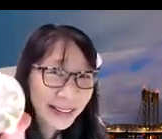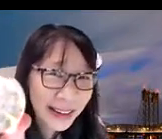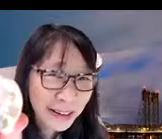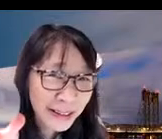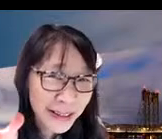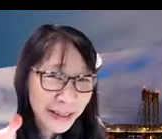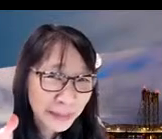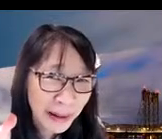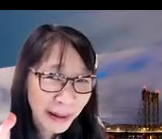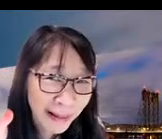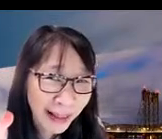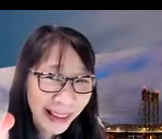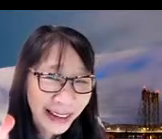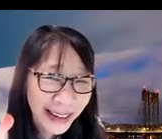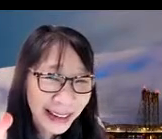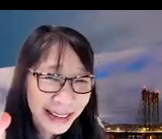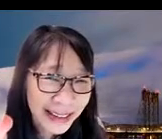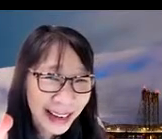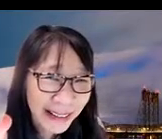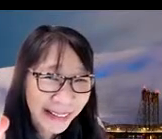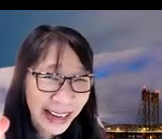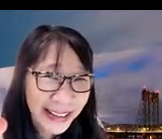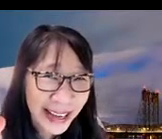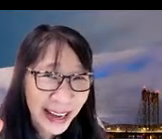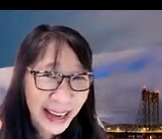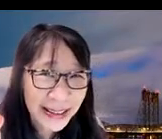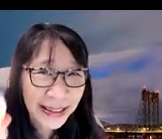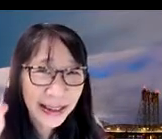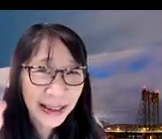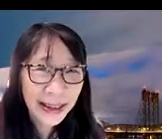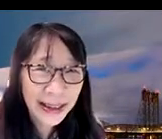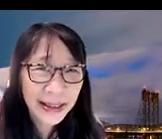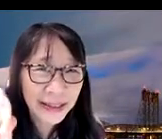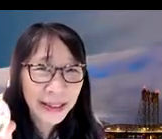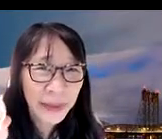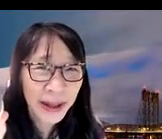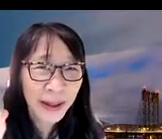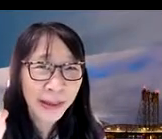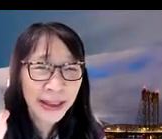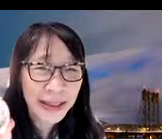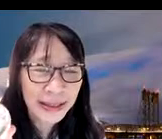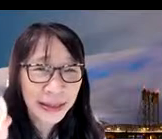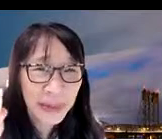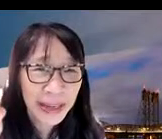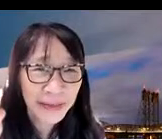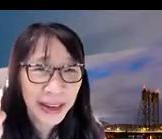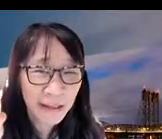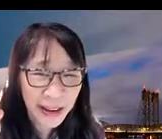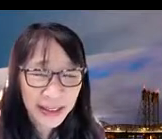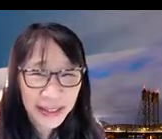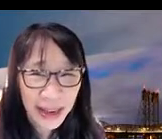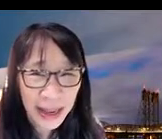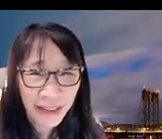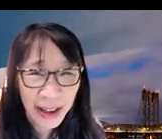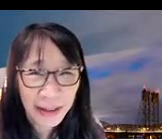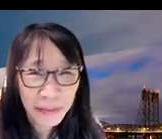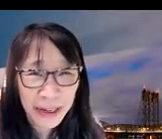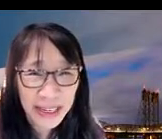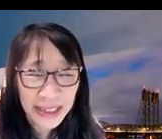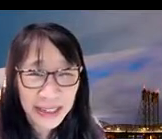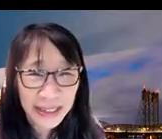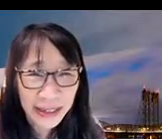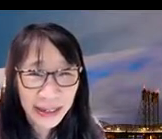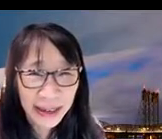it looks like a crystal ball, and it is. And what I can say is this crystal ball is the meaning when I cross the